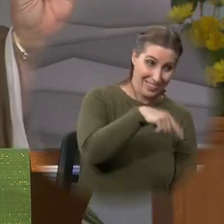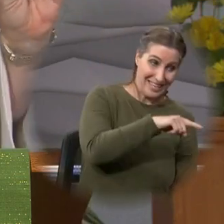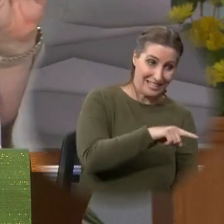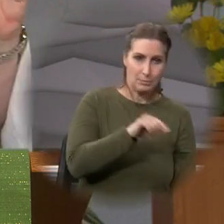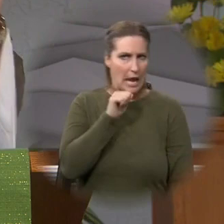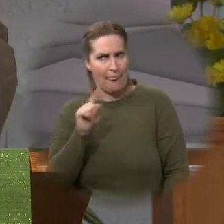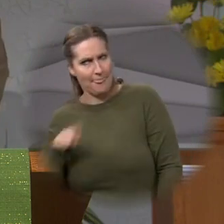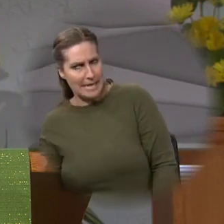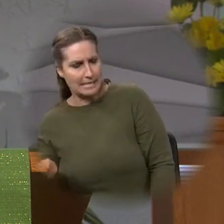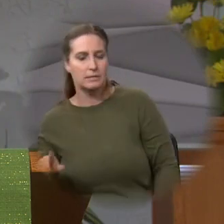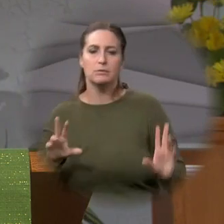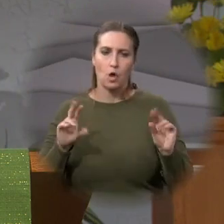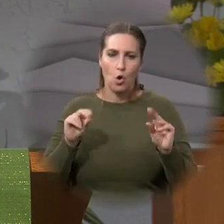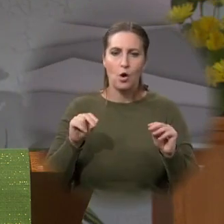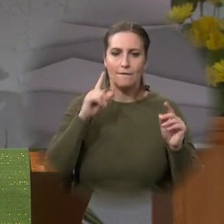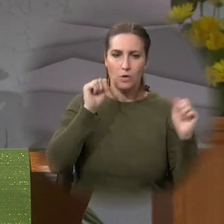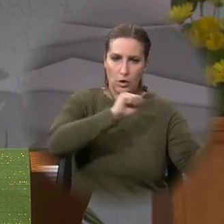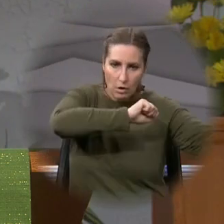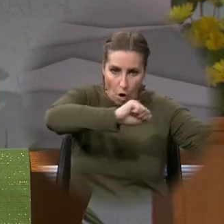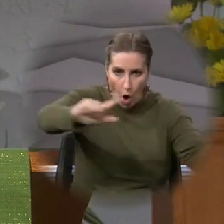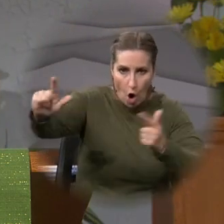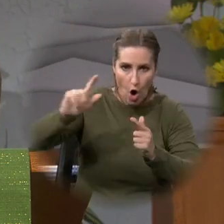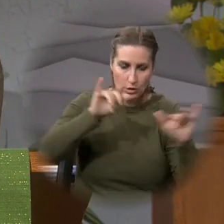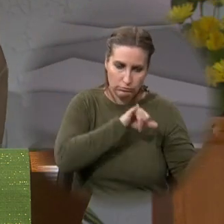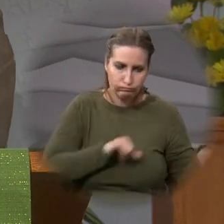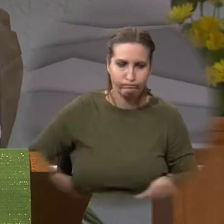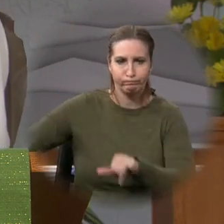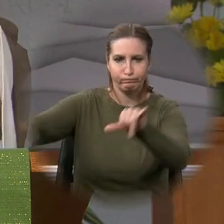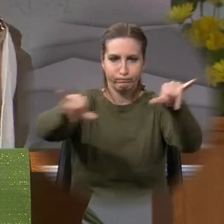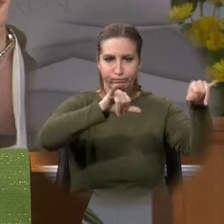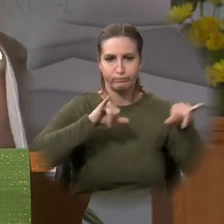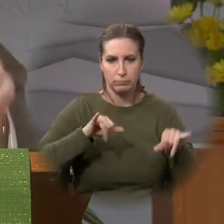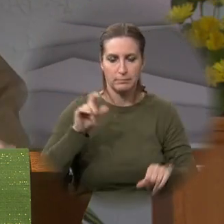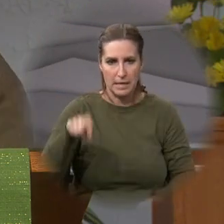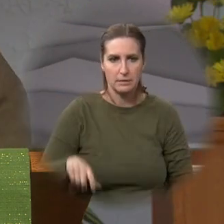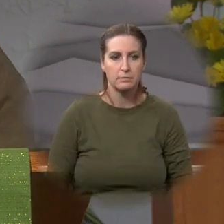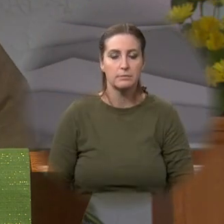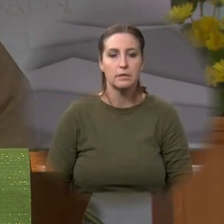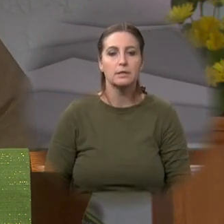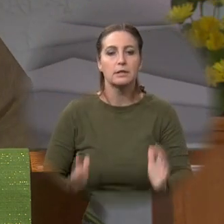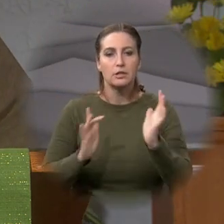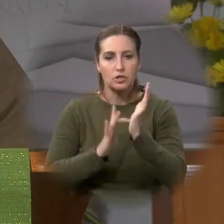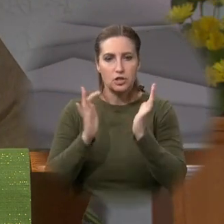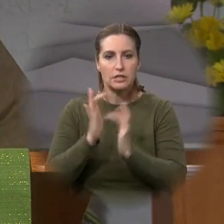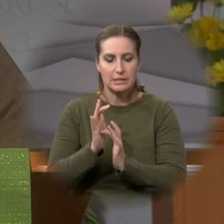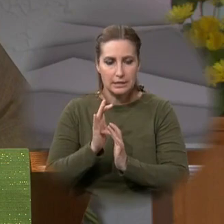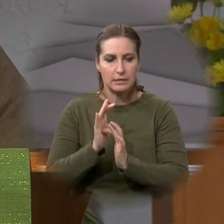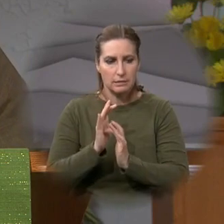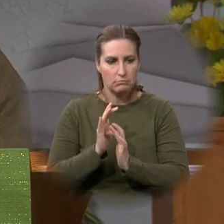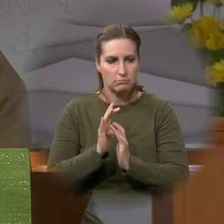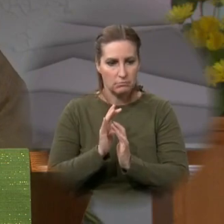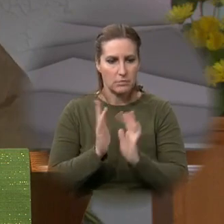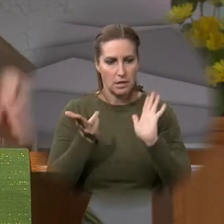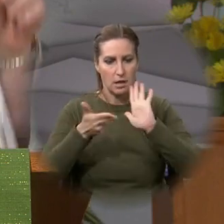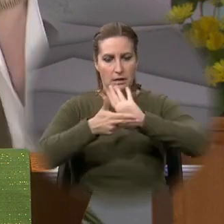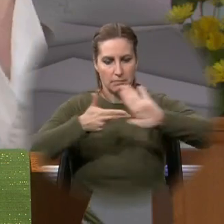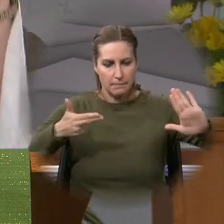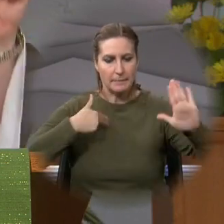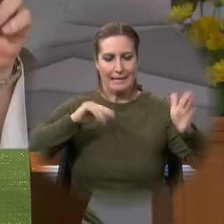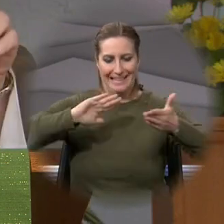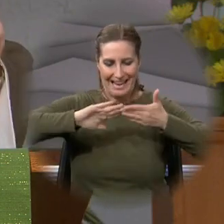people. You do it for all of us. He redefined what it meant to have a neighbor.